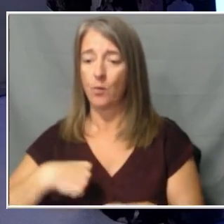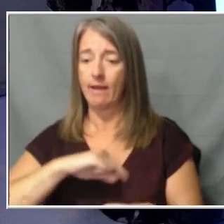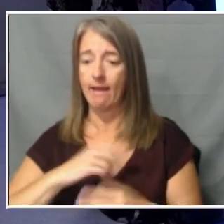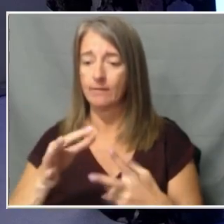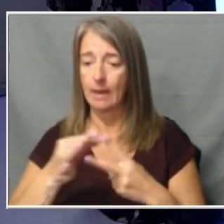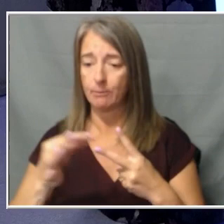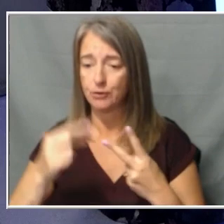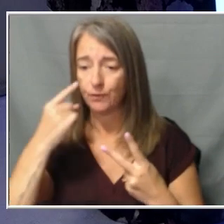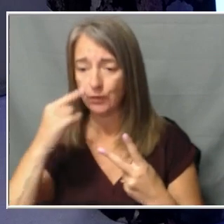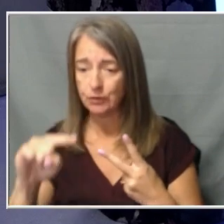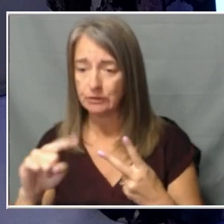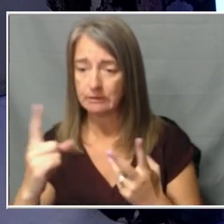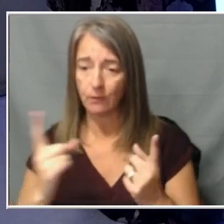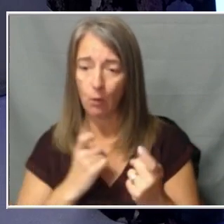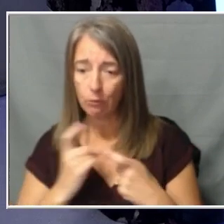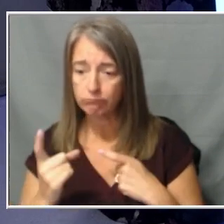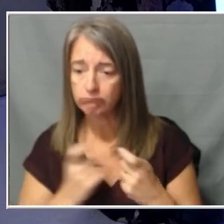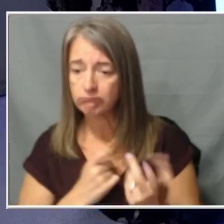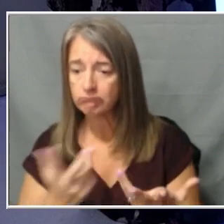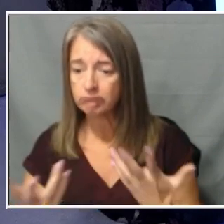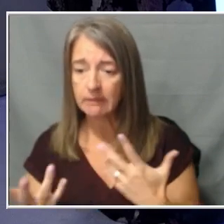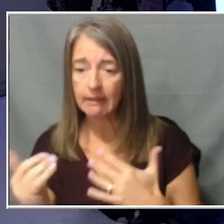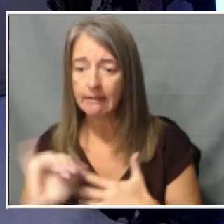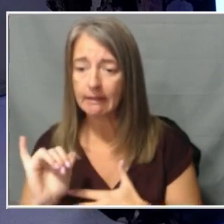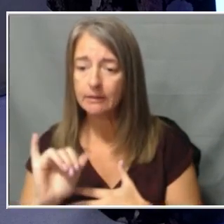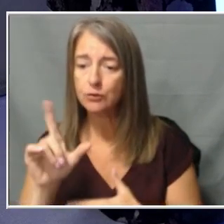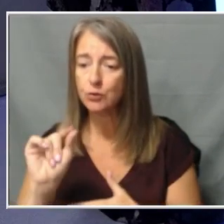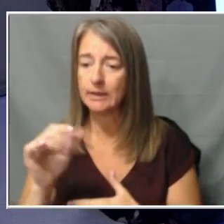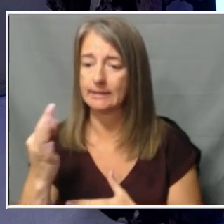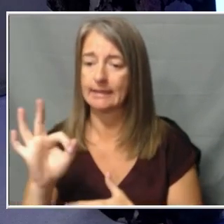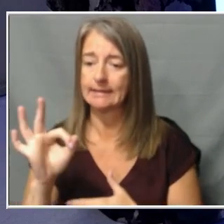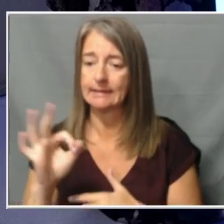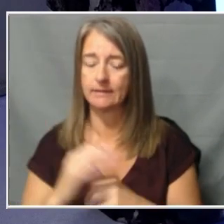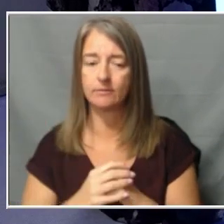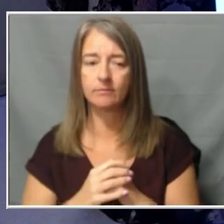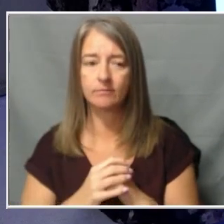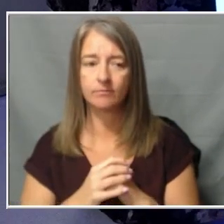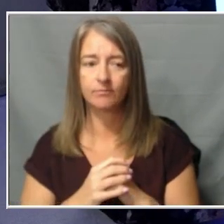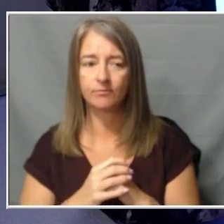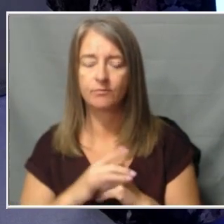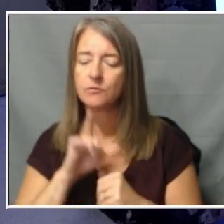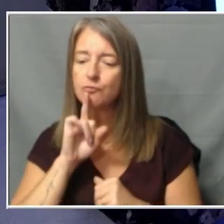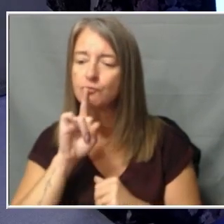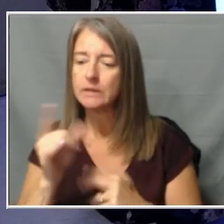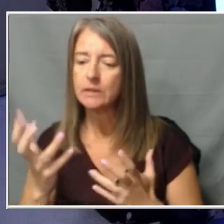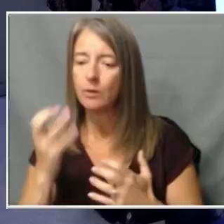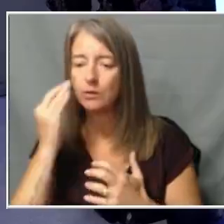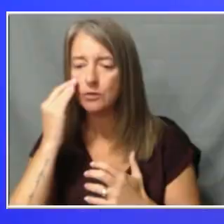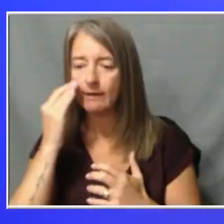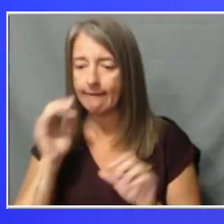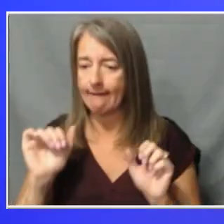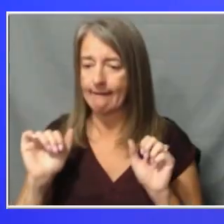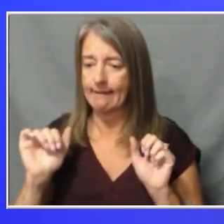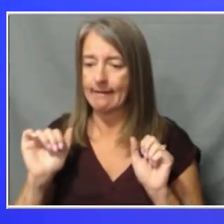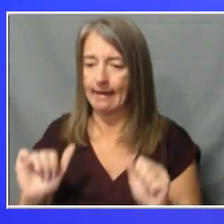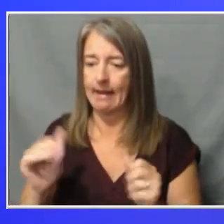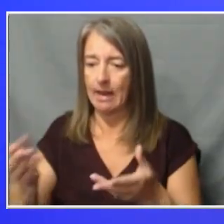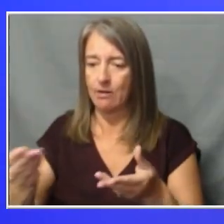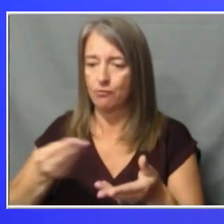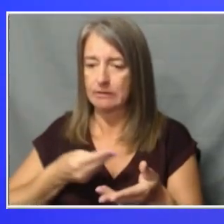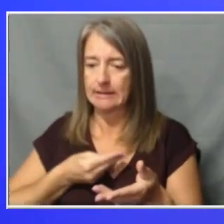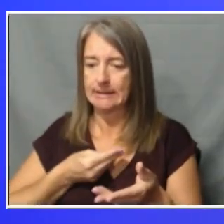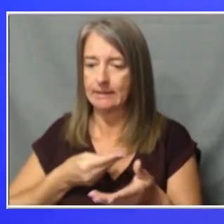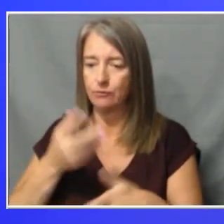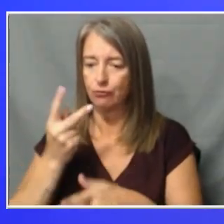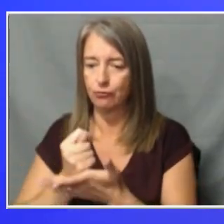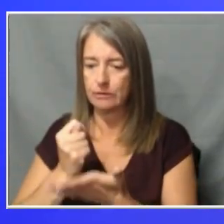you must have had questions. Tell me what that was like back in 2019. What I really wanted to know was, can I receive this treatment and still stay